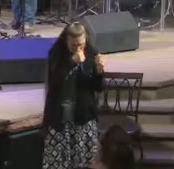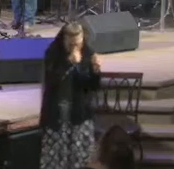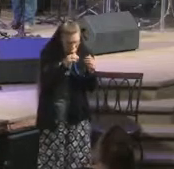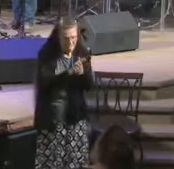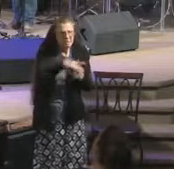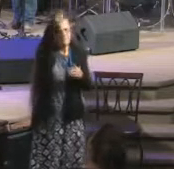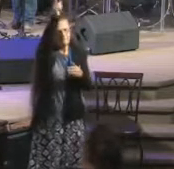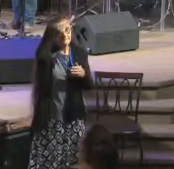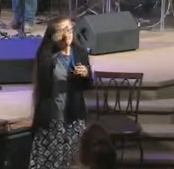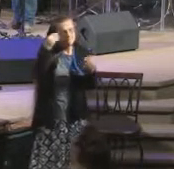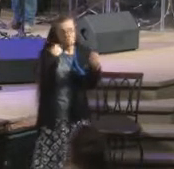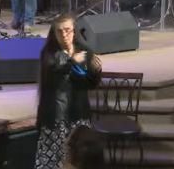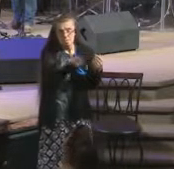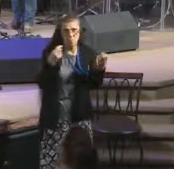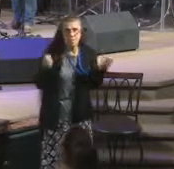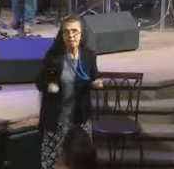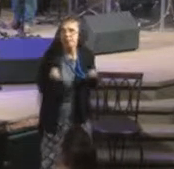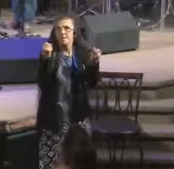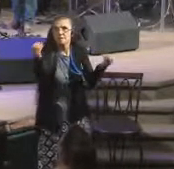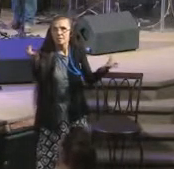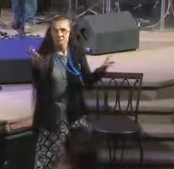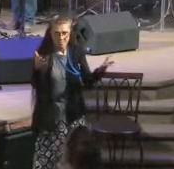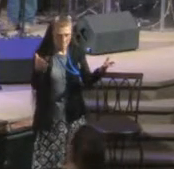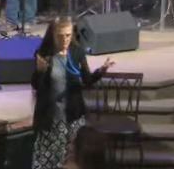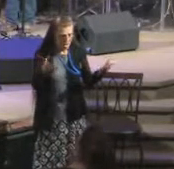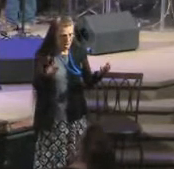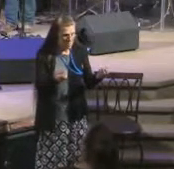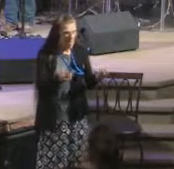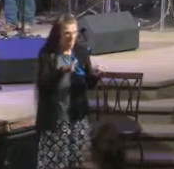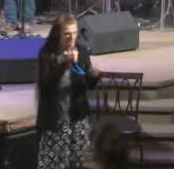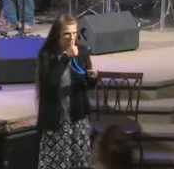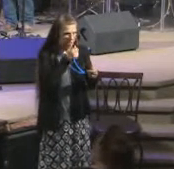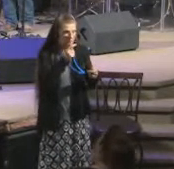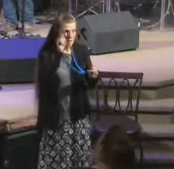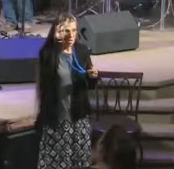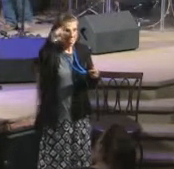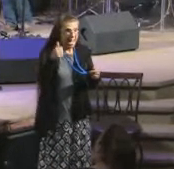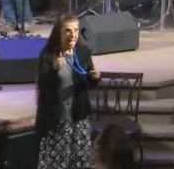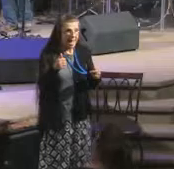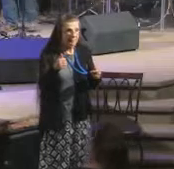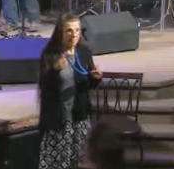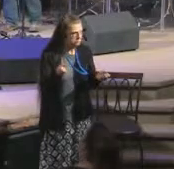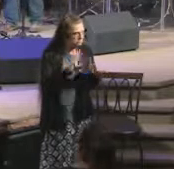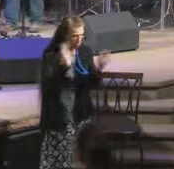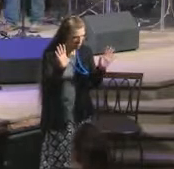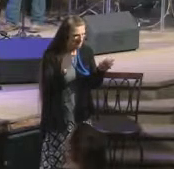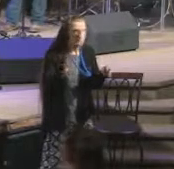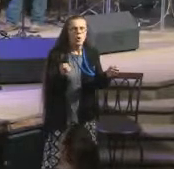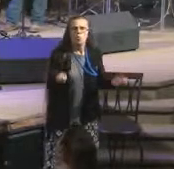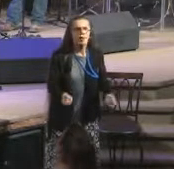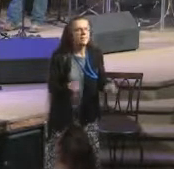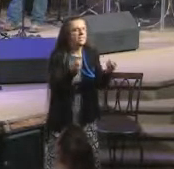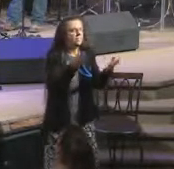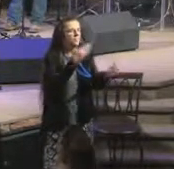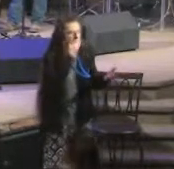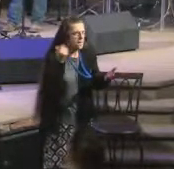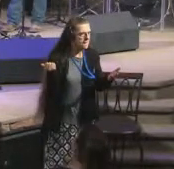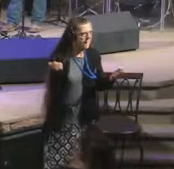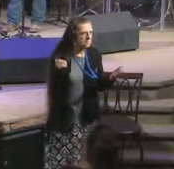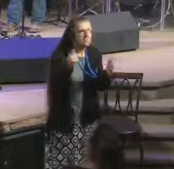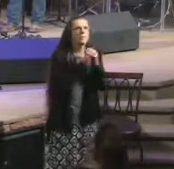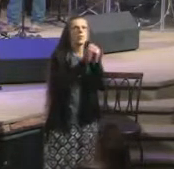So God, as we have given you the very best of our tithe and offering already, and we have given you the very best